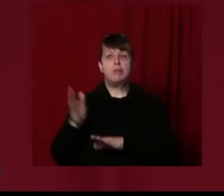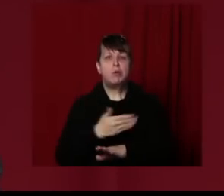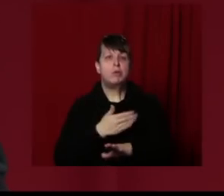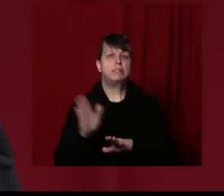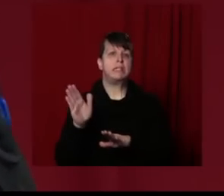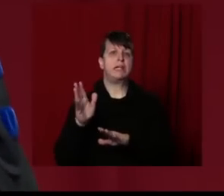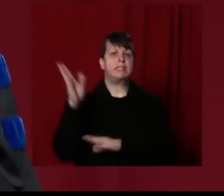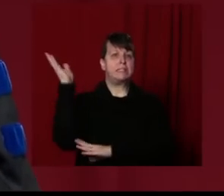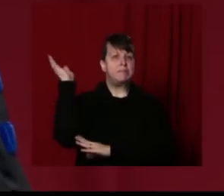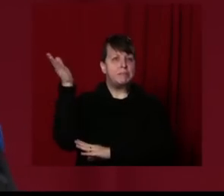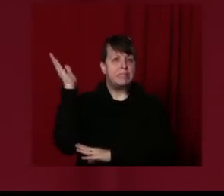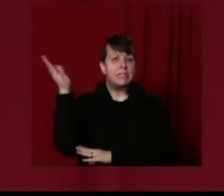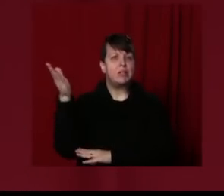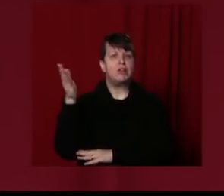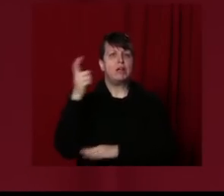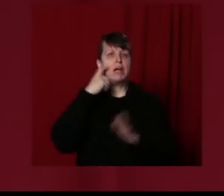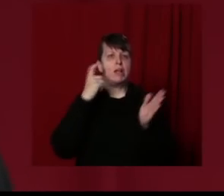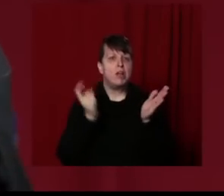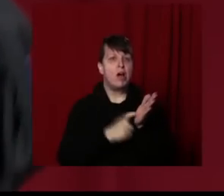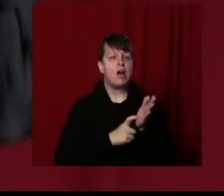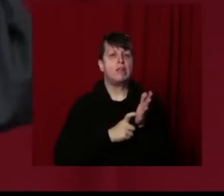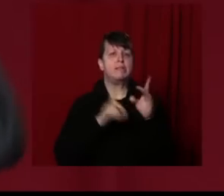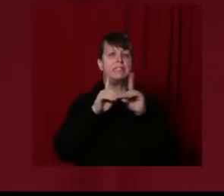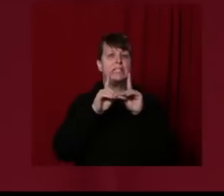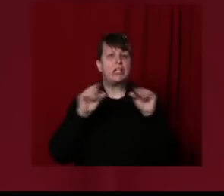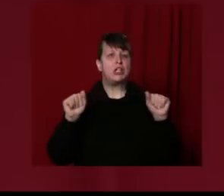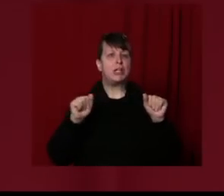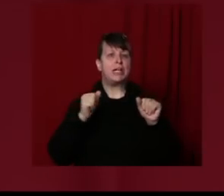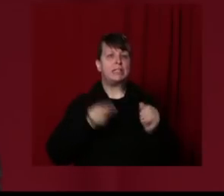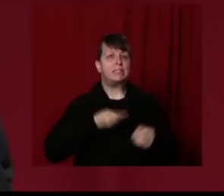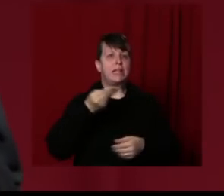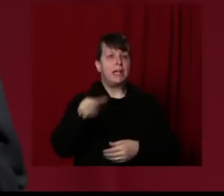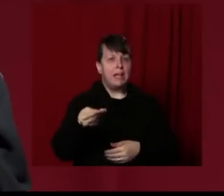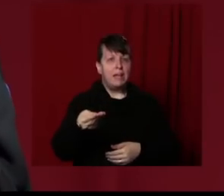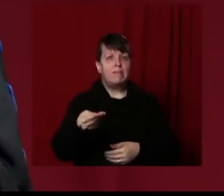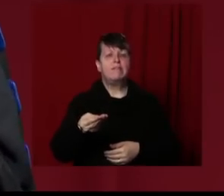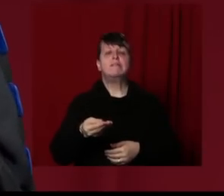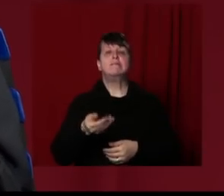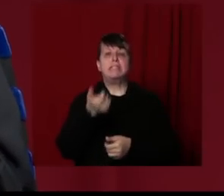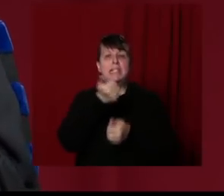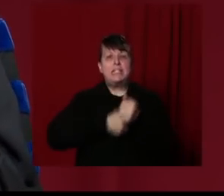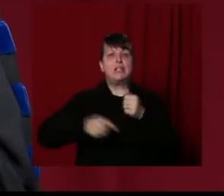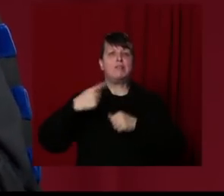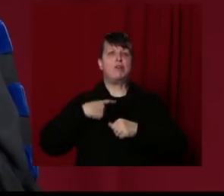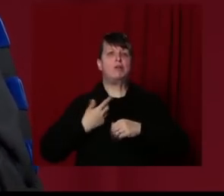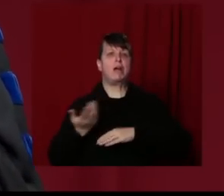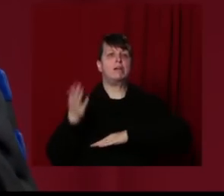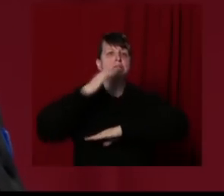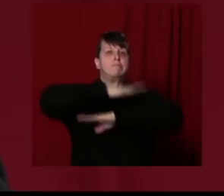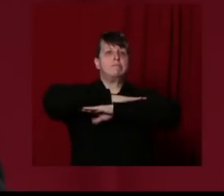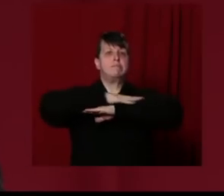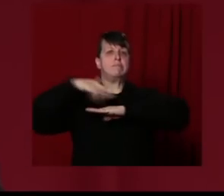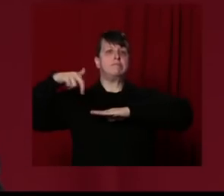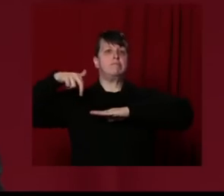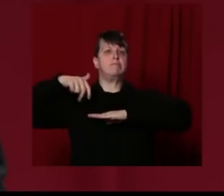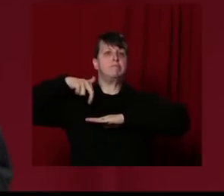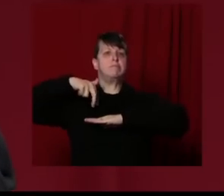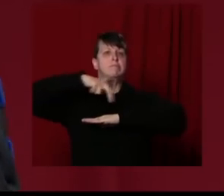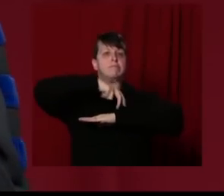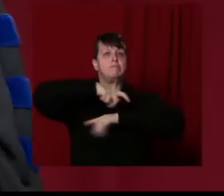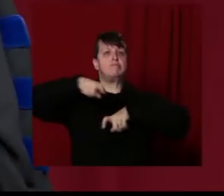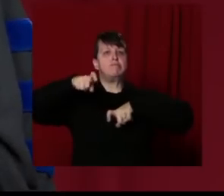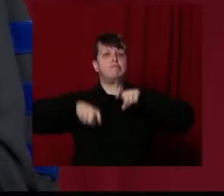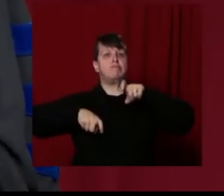acknowledgments, the conferring of degrees, then each of you get to strut across the stage for